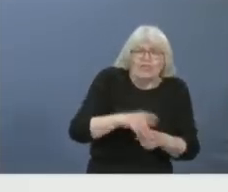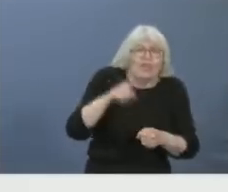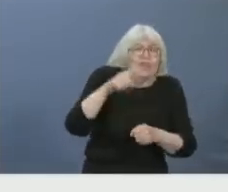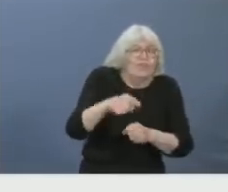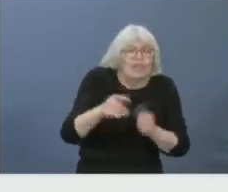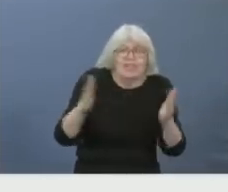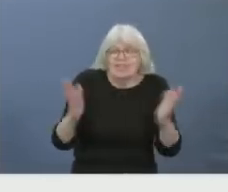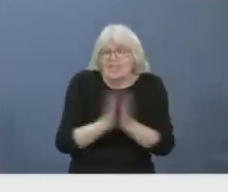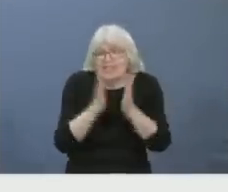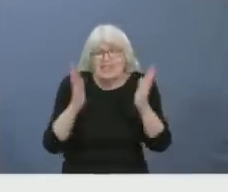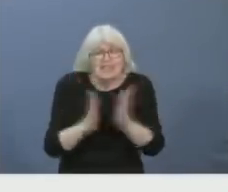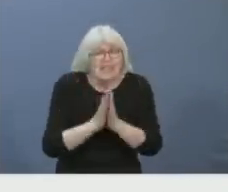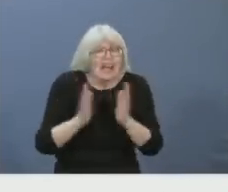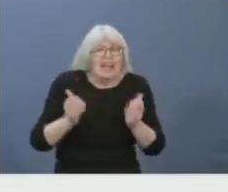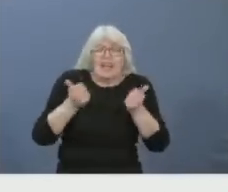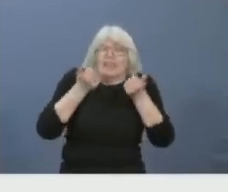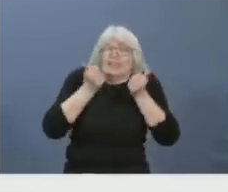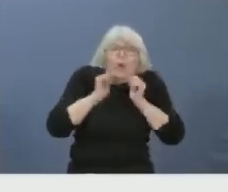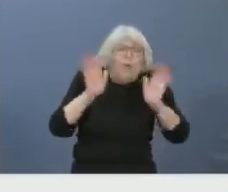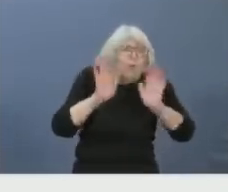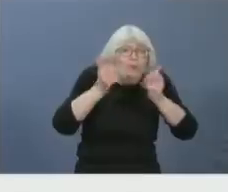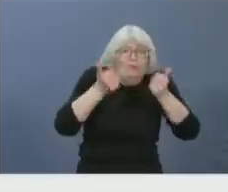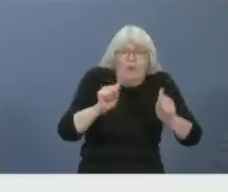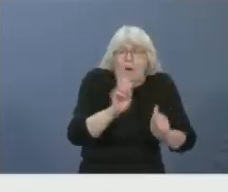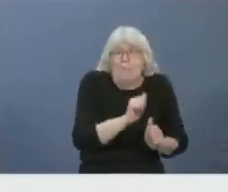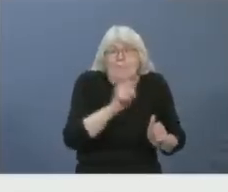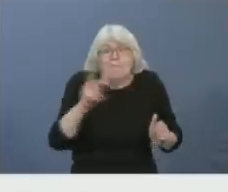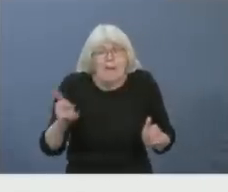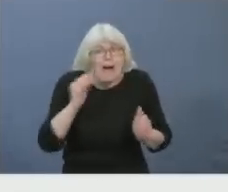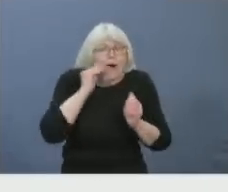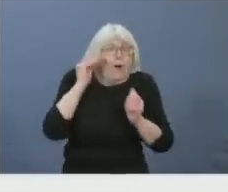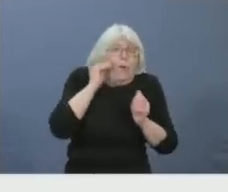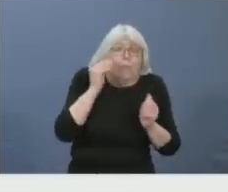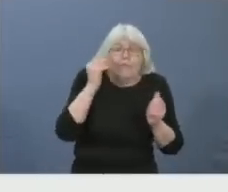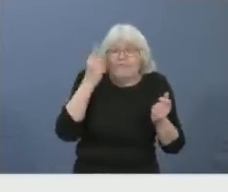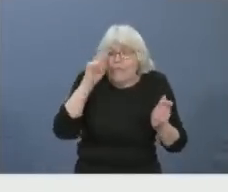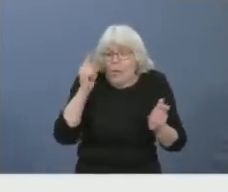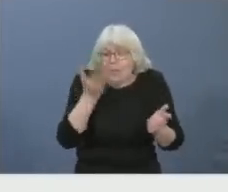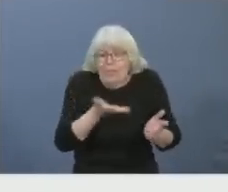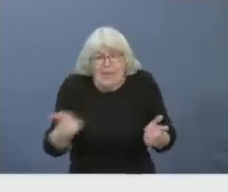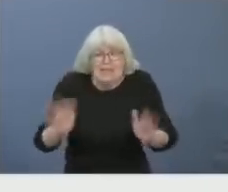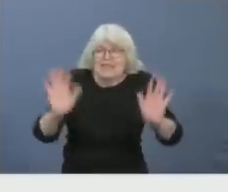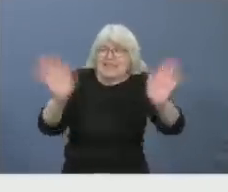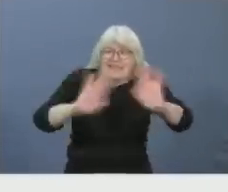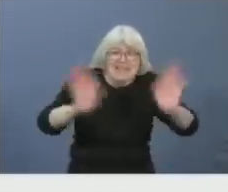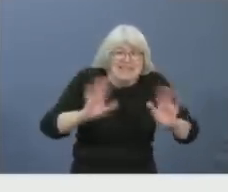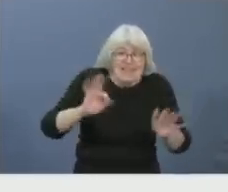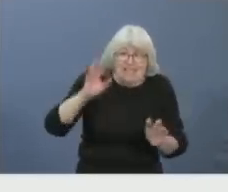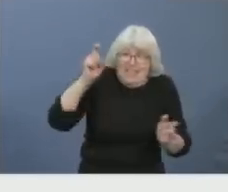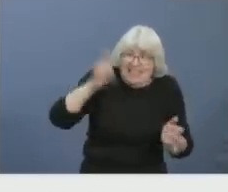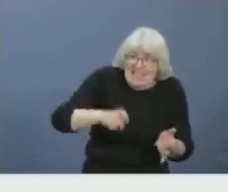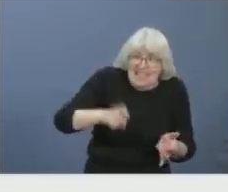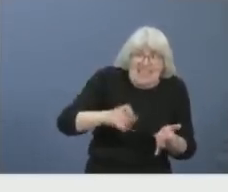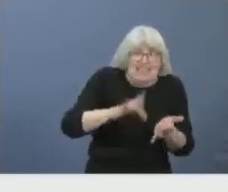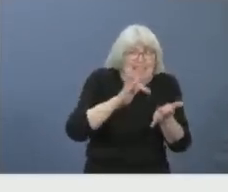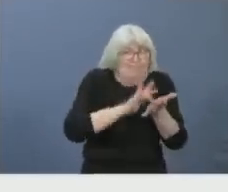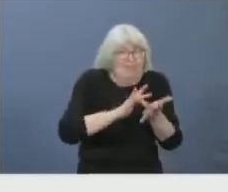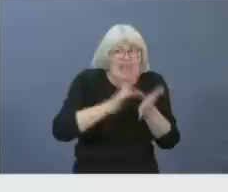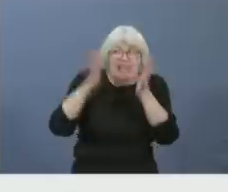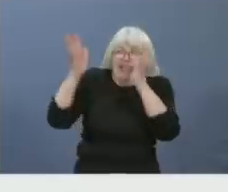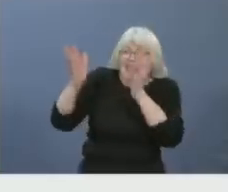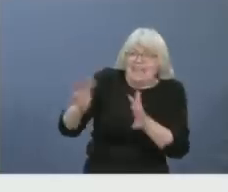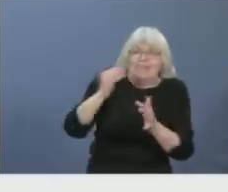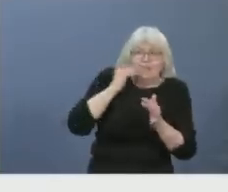not attempt to return home to get medication or belongings. If you require medication that was left behind, please contact your local health